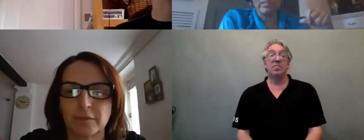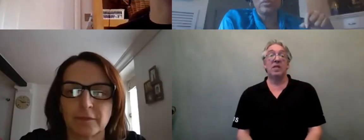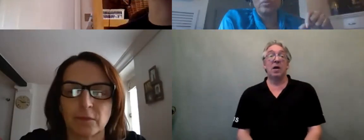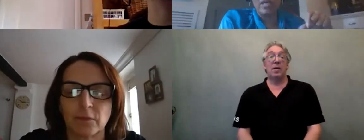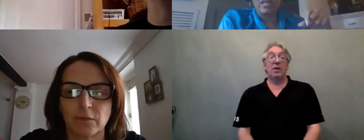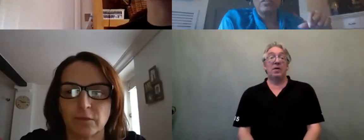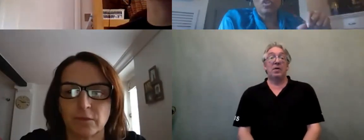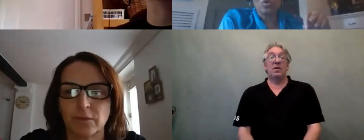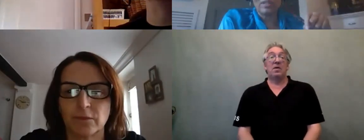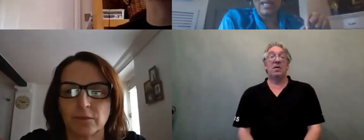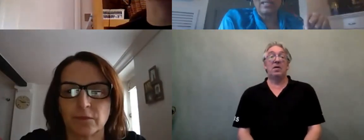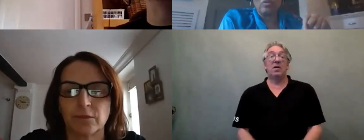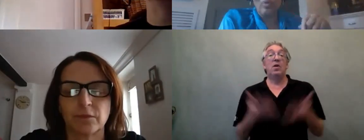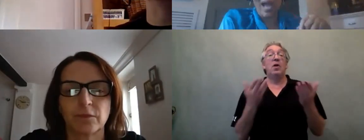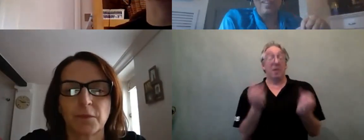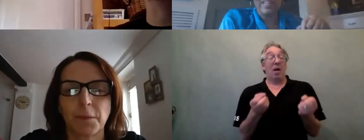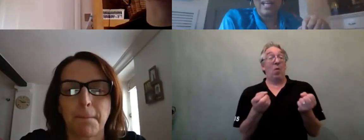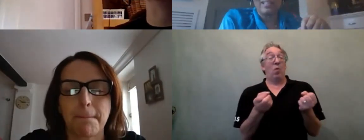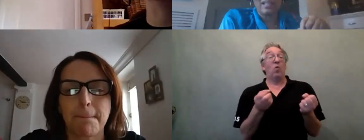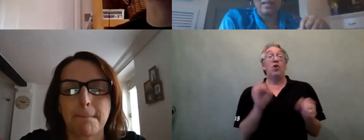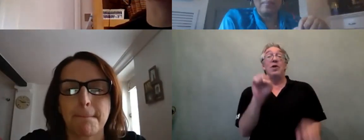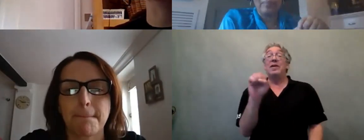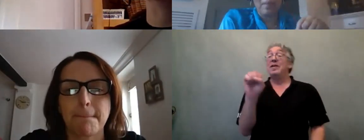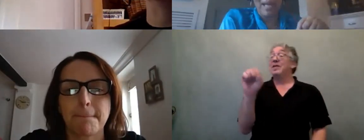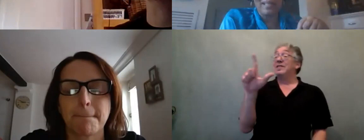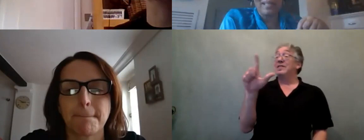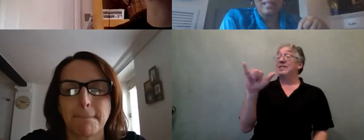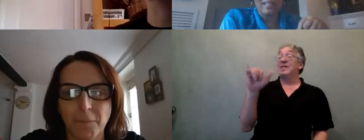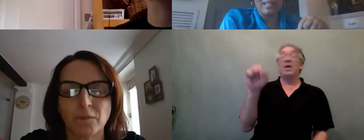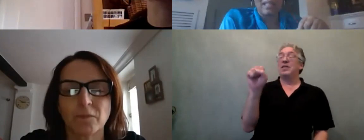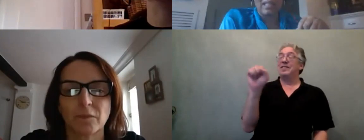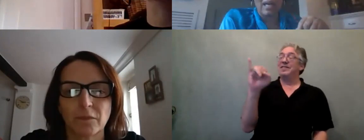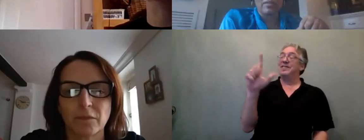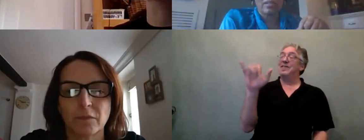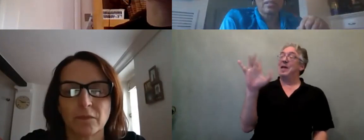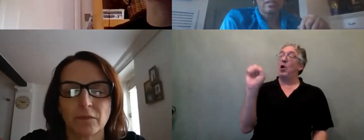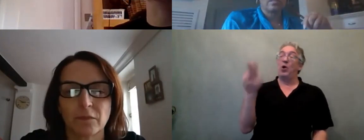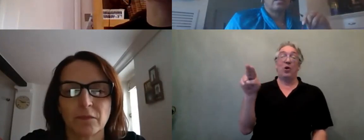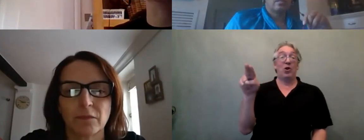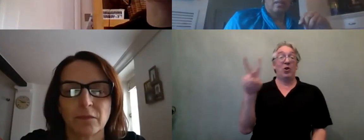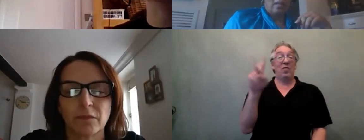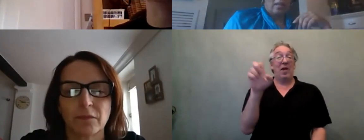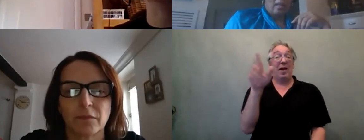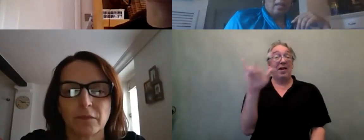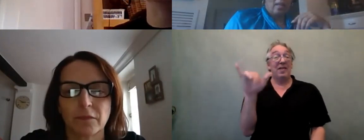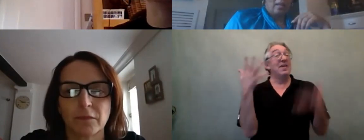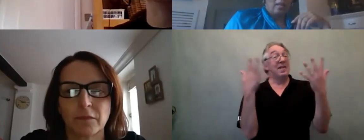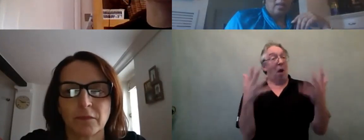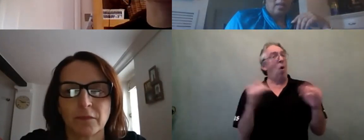disabilities, really to ensure that you have that capacity in-house.